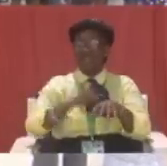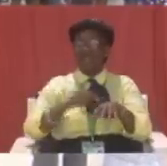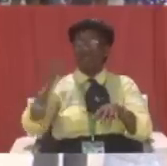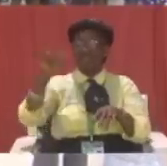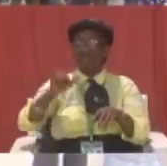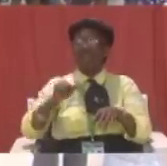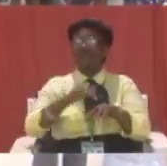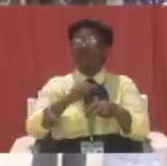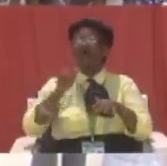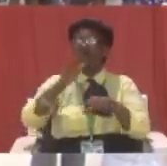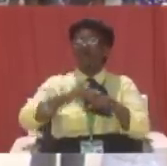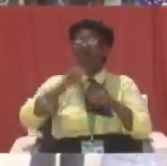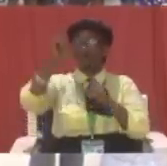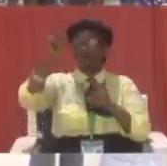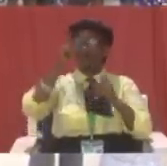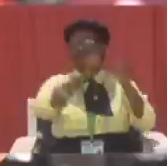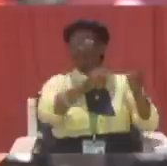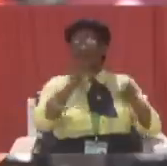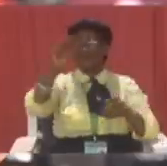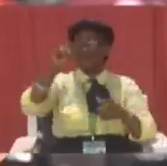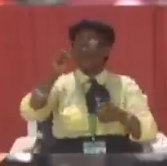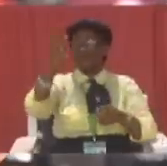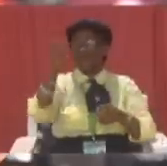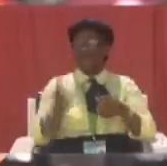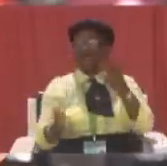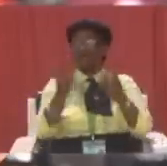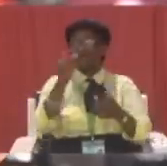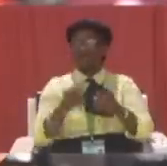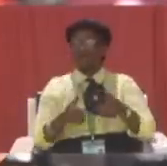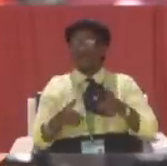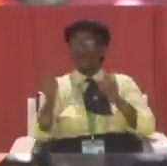fire. And let them from